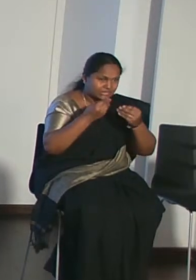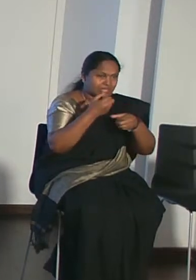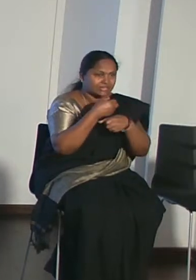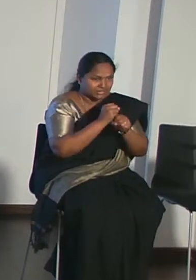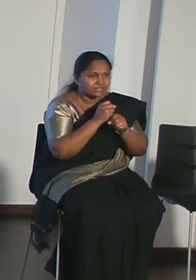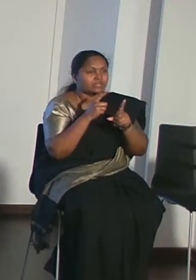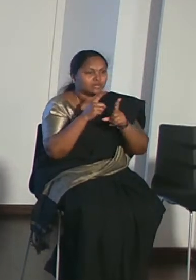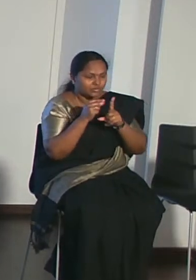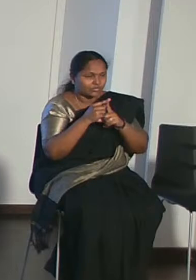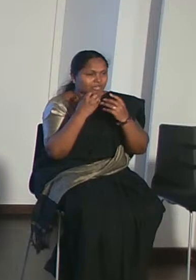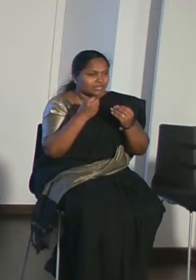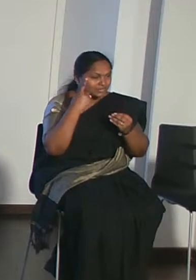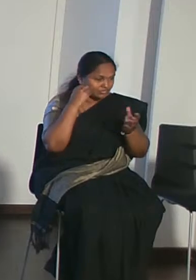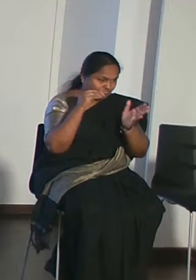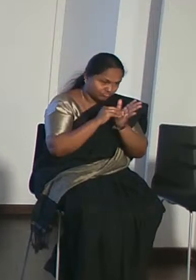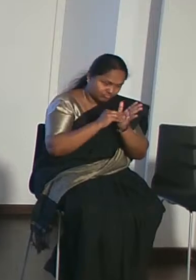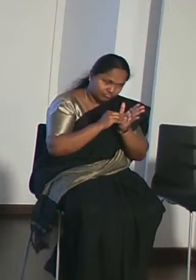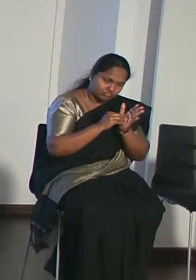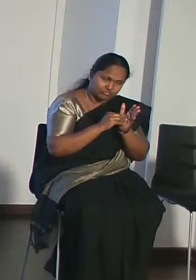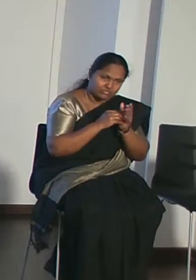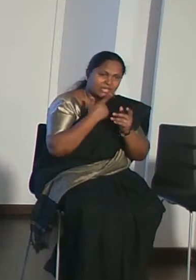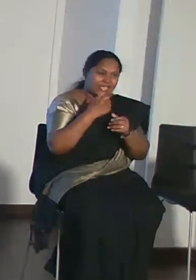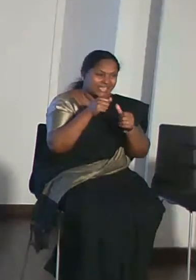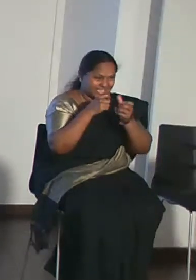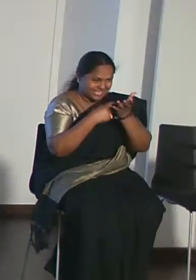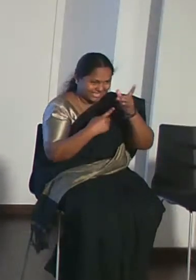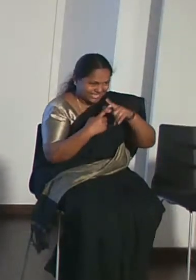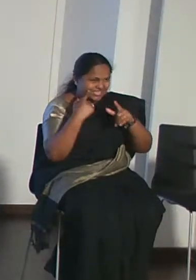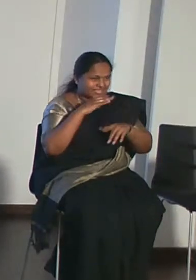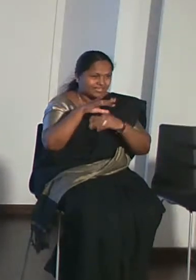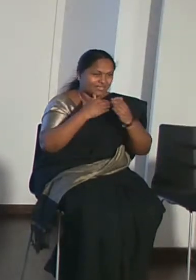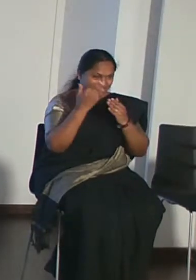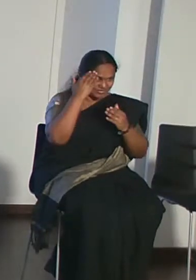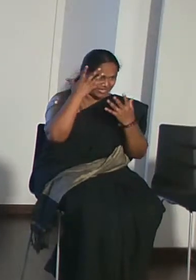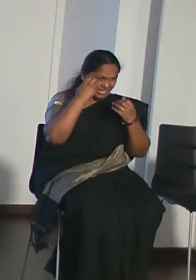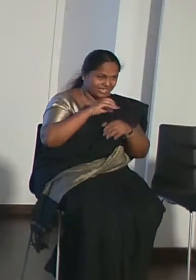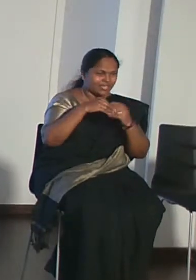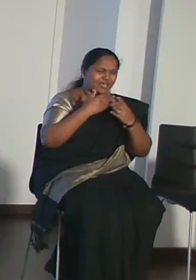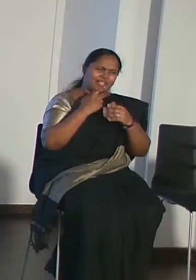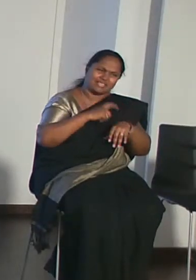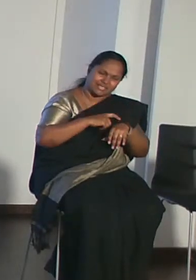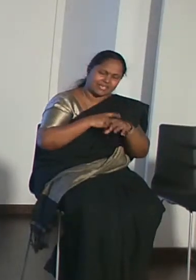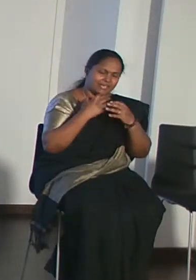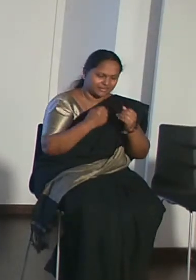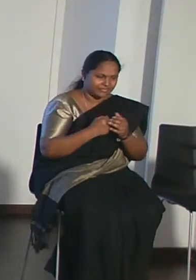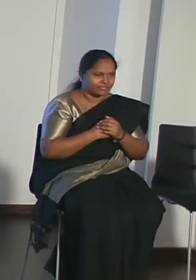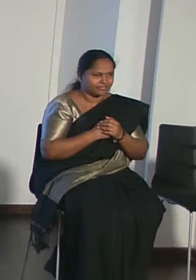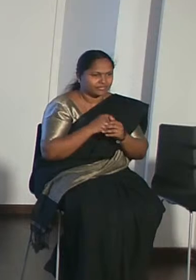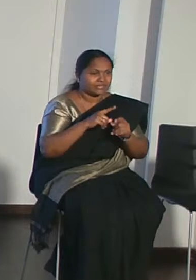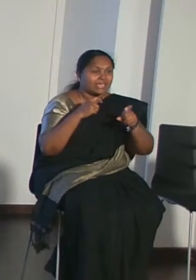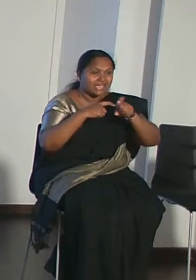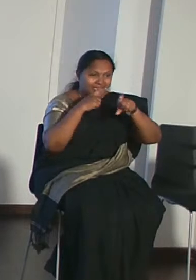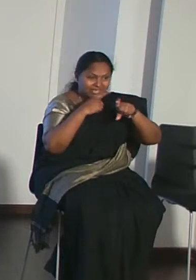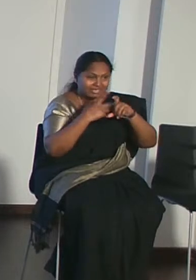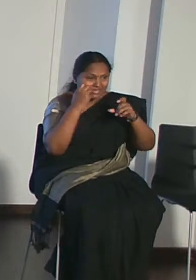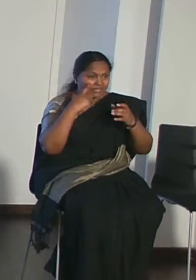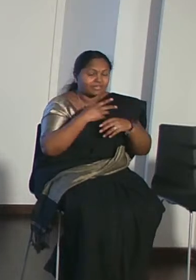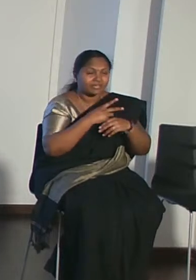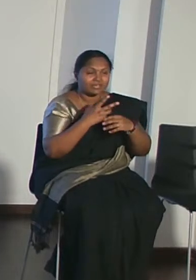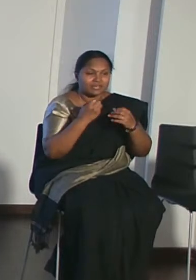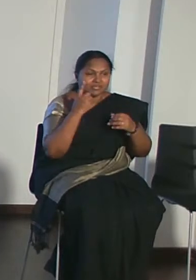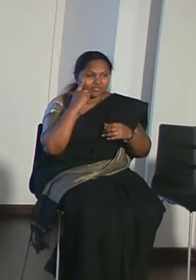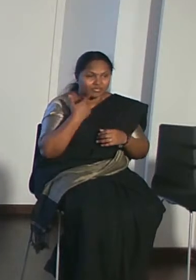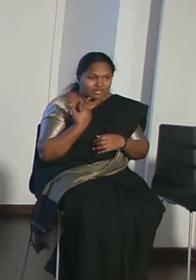with the 43 group and the artists that we all talk about all the time. So the exhibition was in a way for